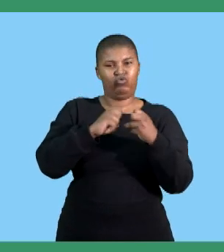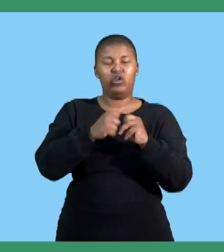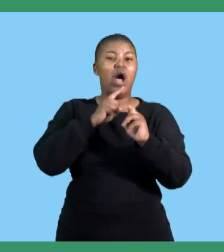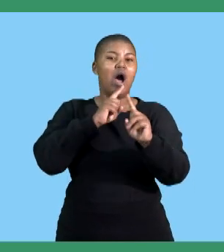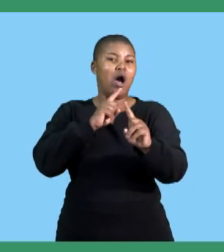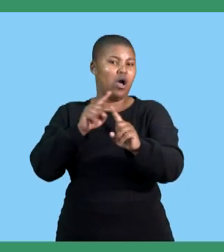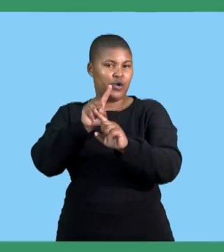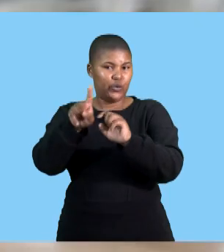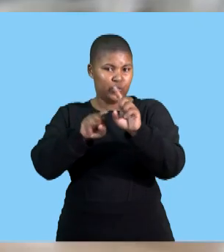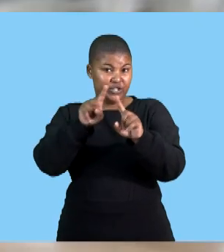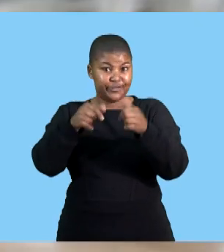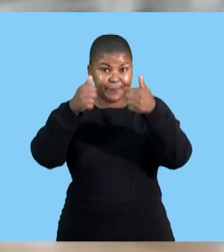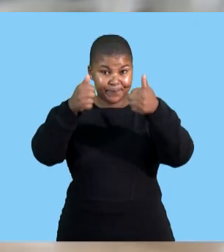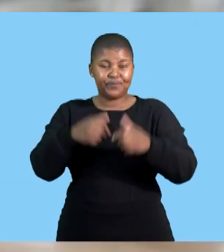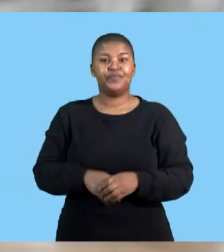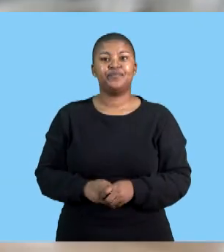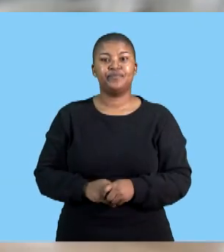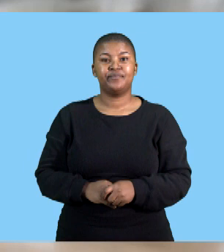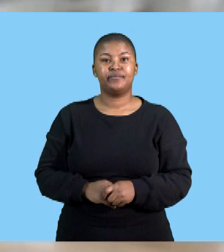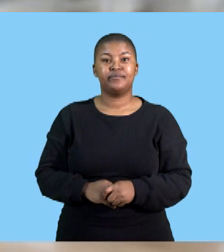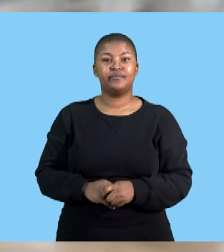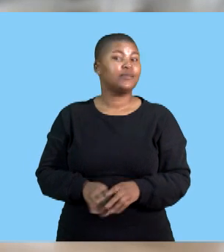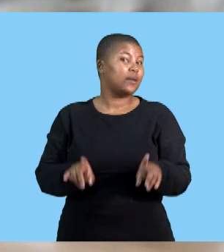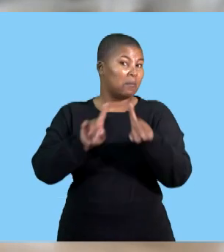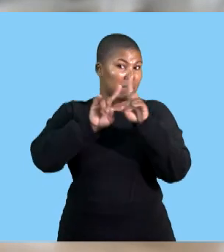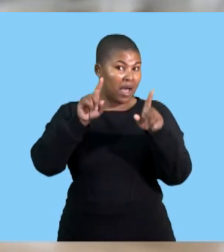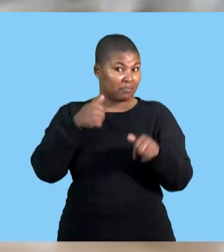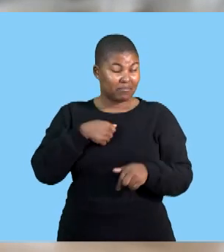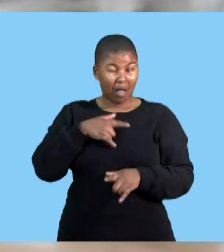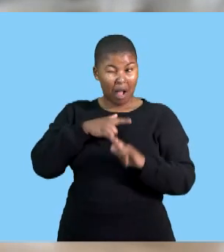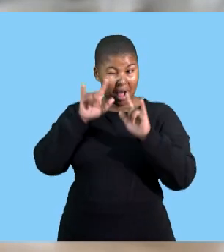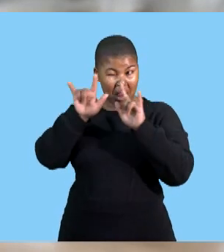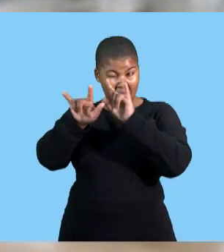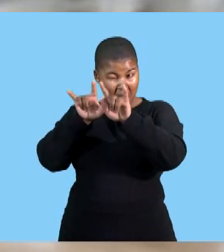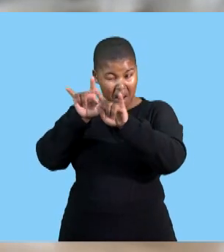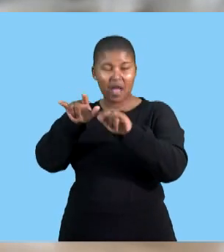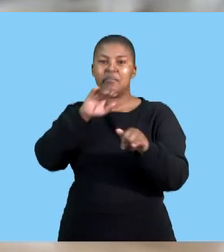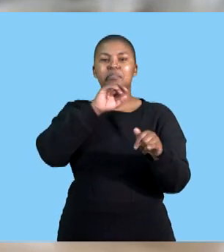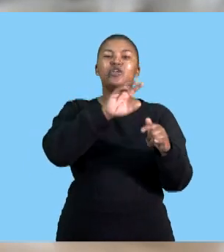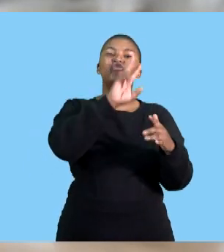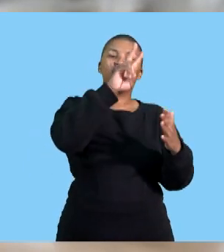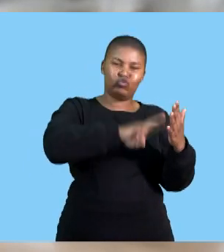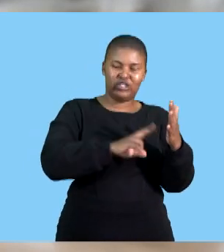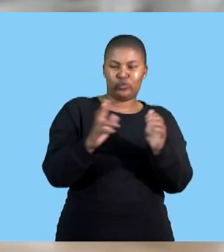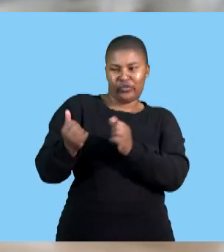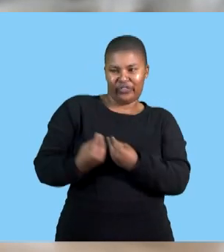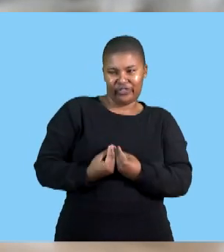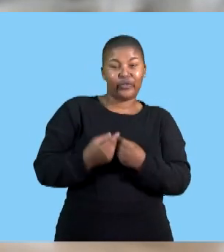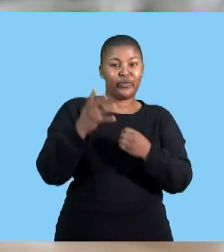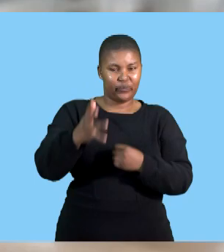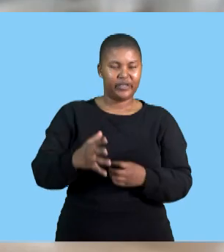follow. Okay, so because I love you so much, we are going to read through the scenario